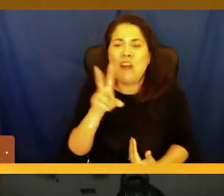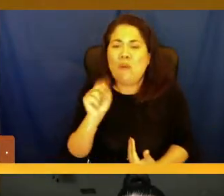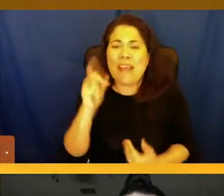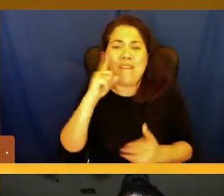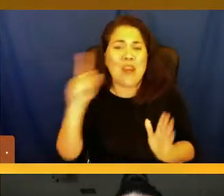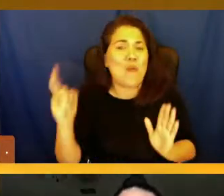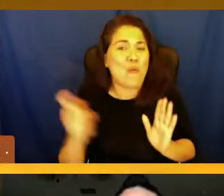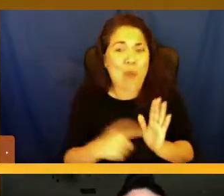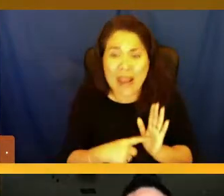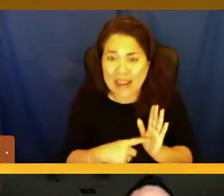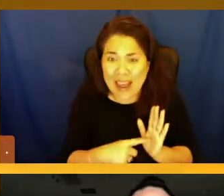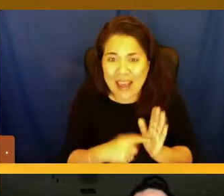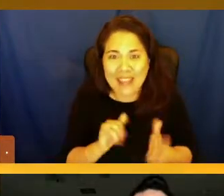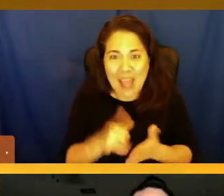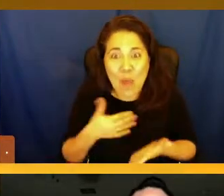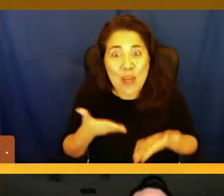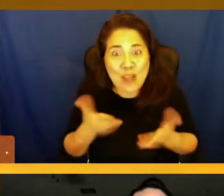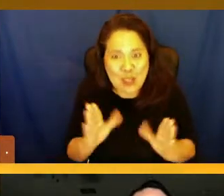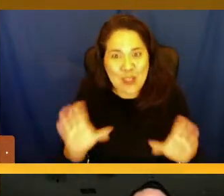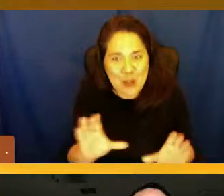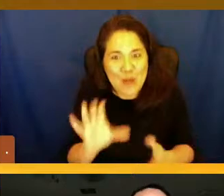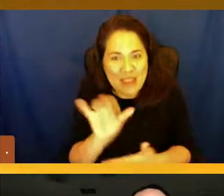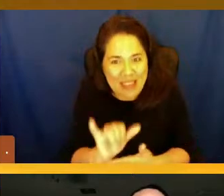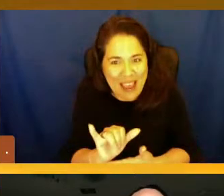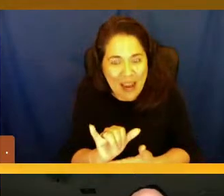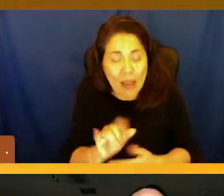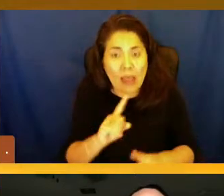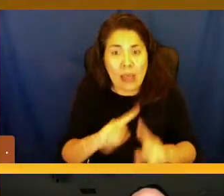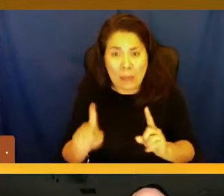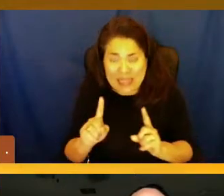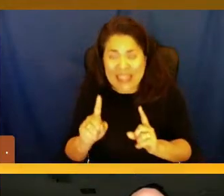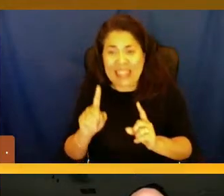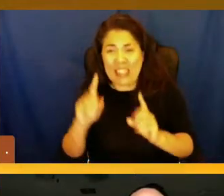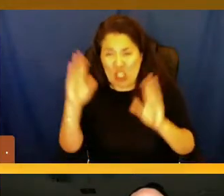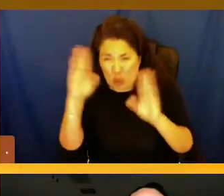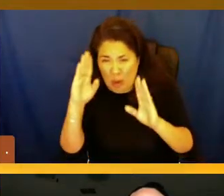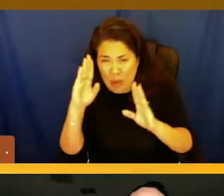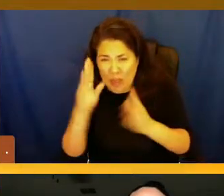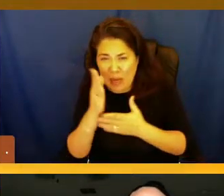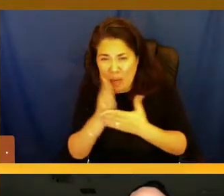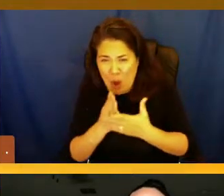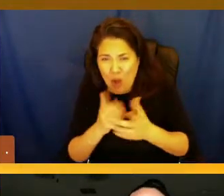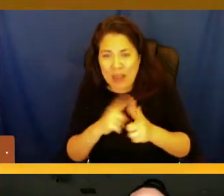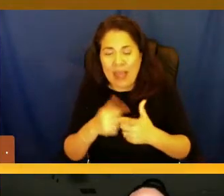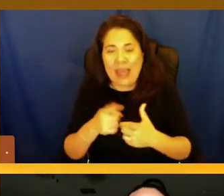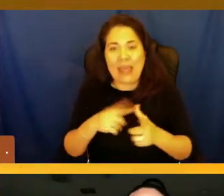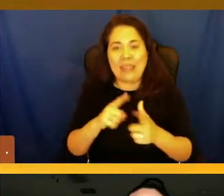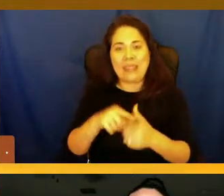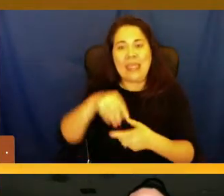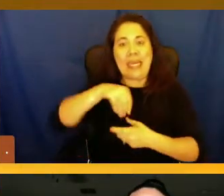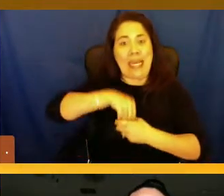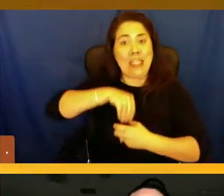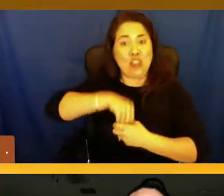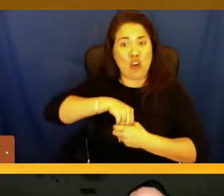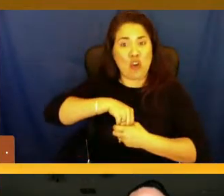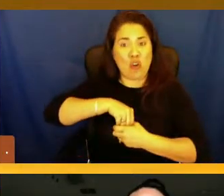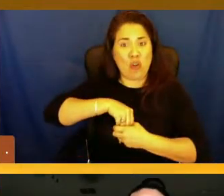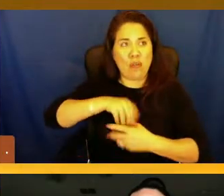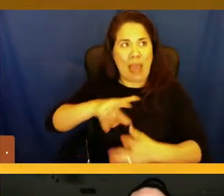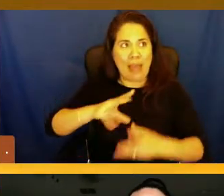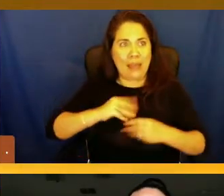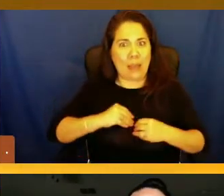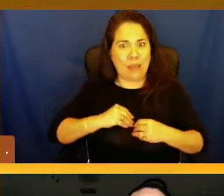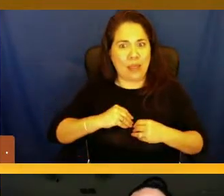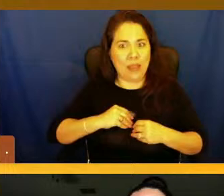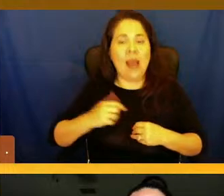sometimes. And the insidious part about it is the internal colonization that has happened to us, where